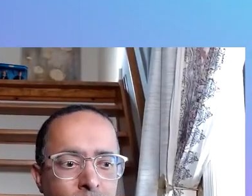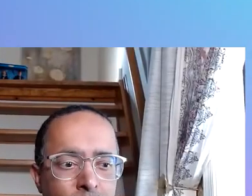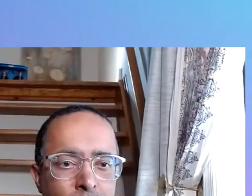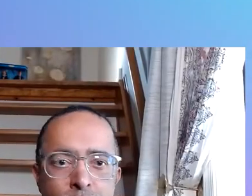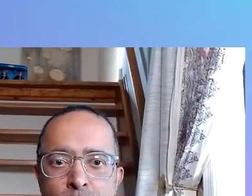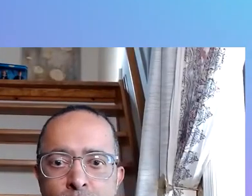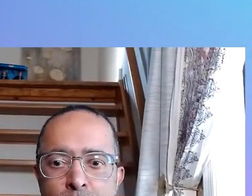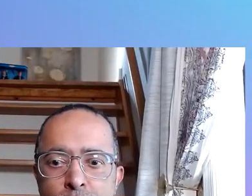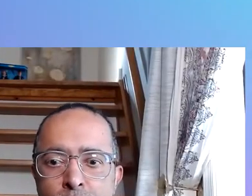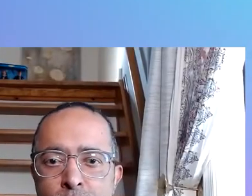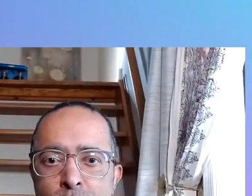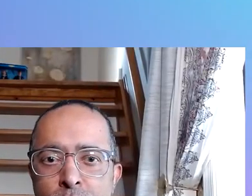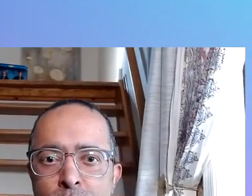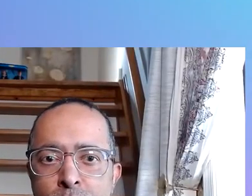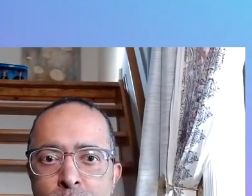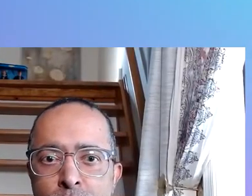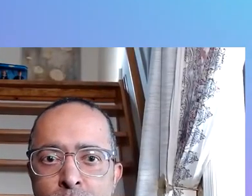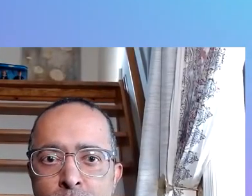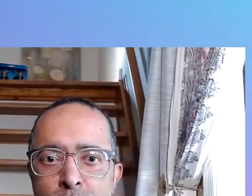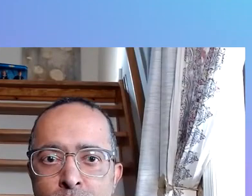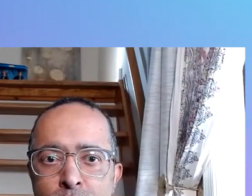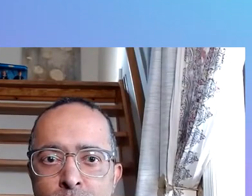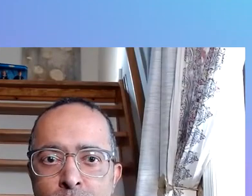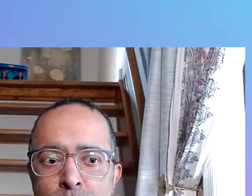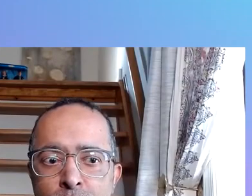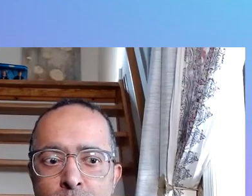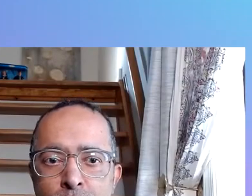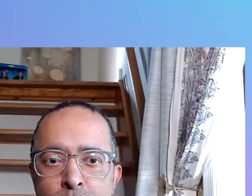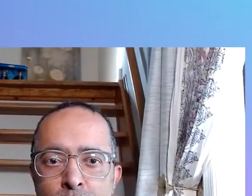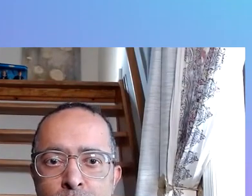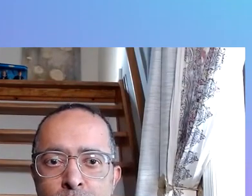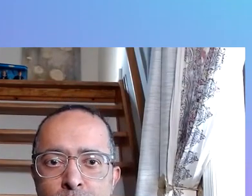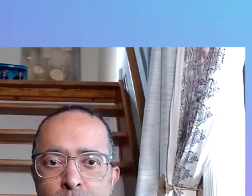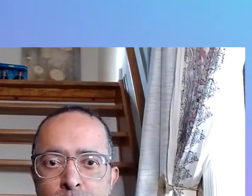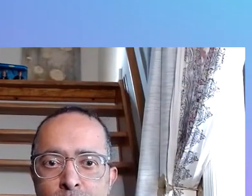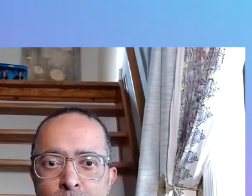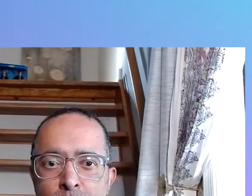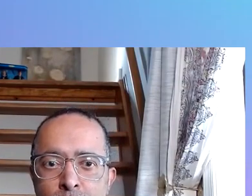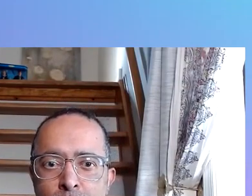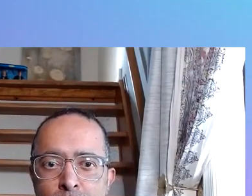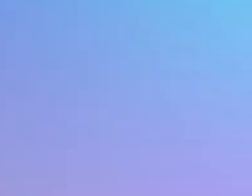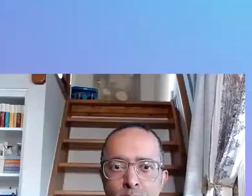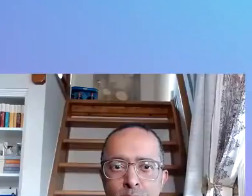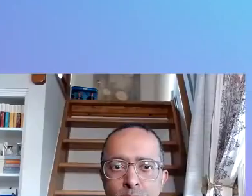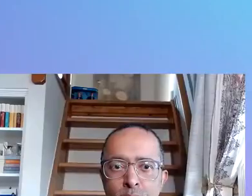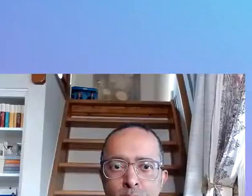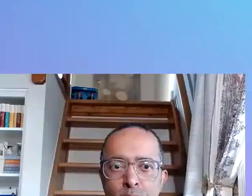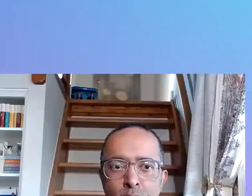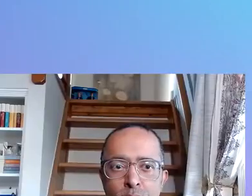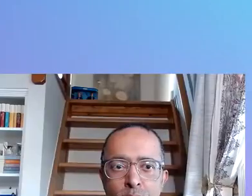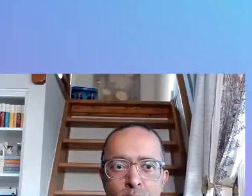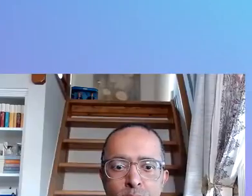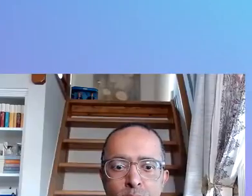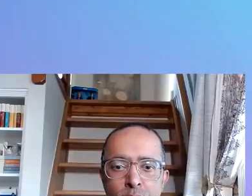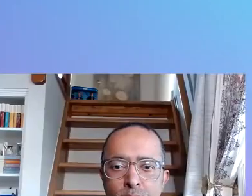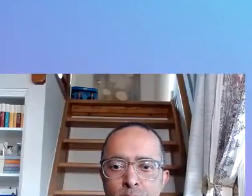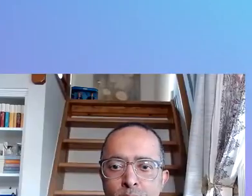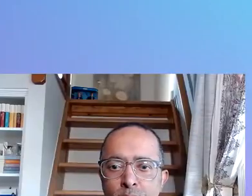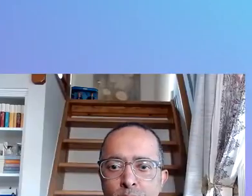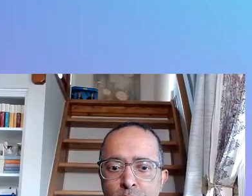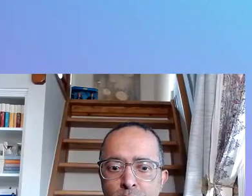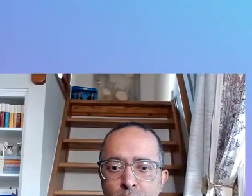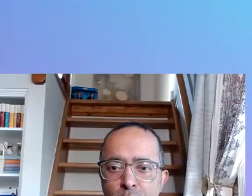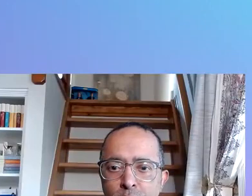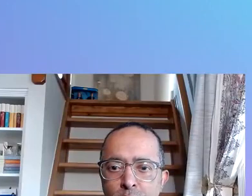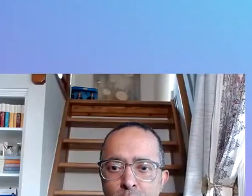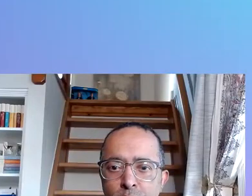David, thank you so much. Wow, what a powerful presentation. That was amazing. There are a ton of Q&A questions here, so